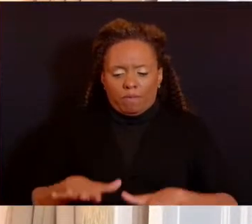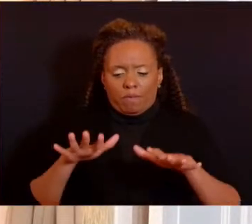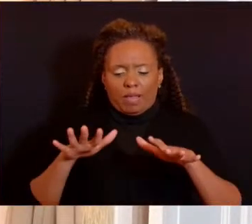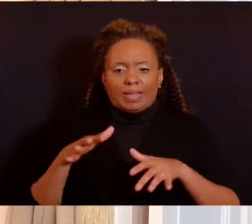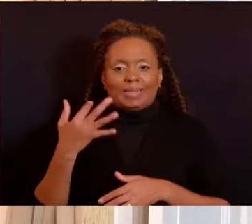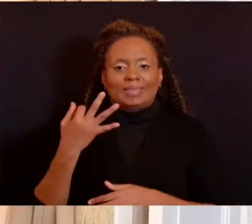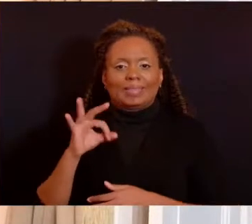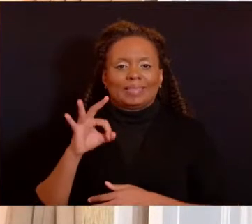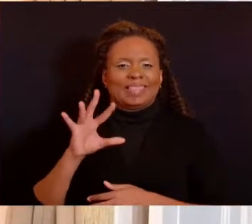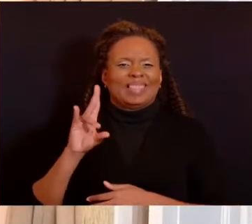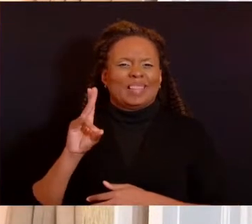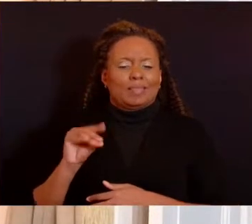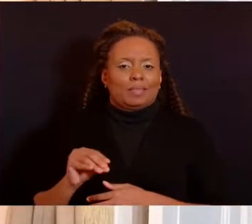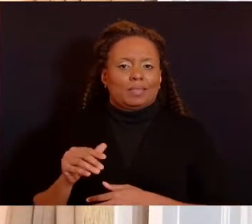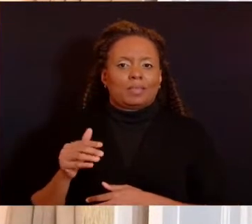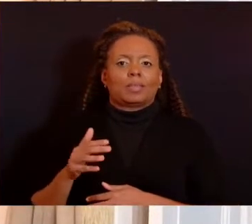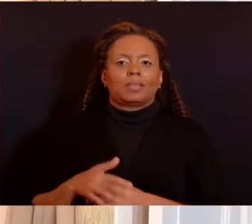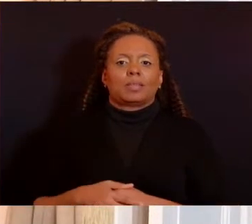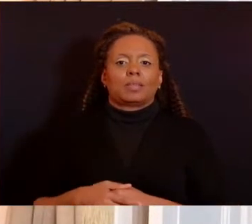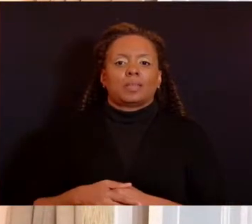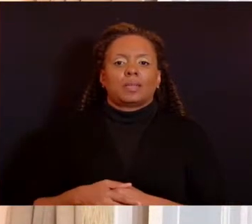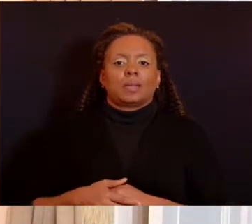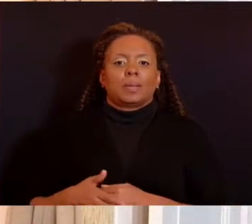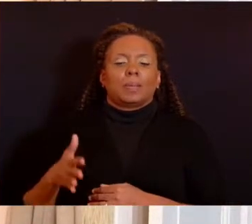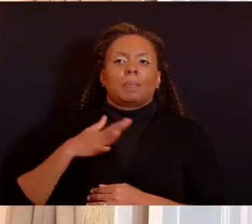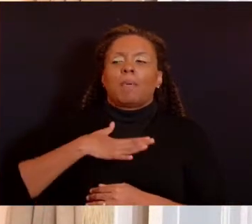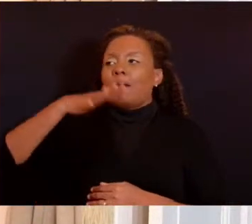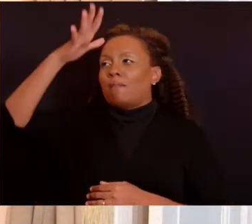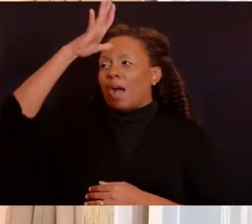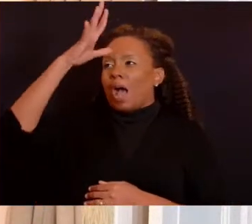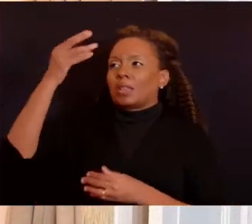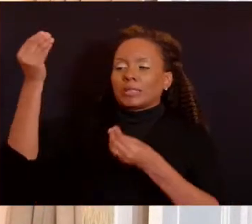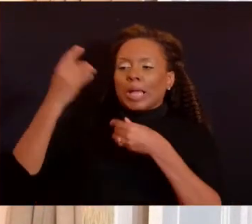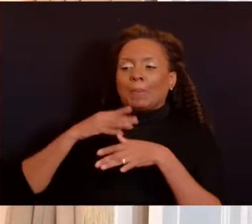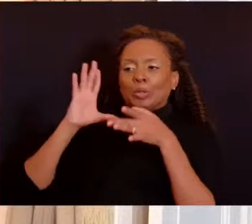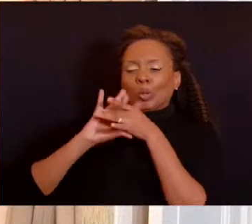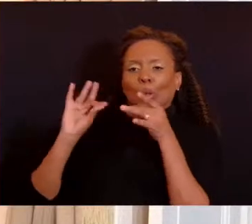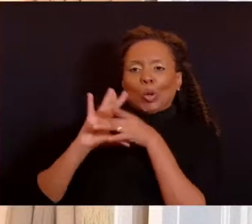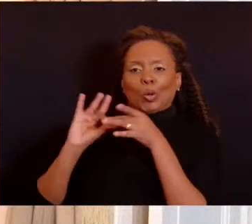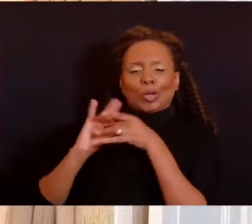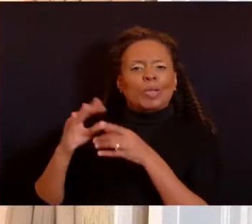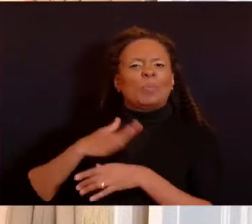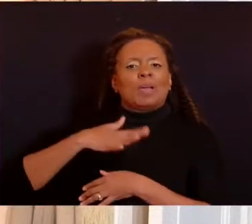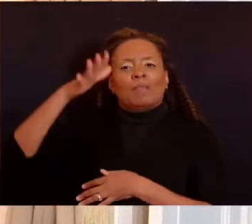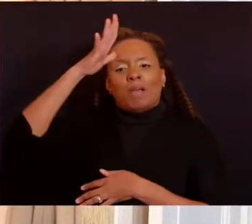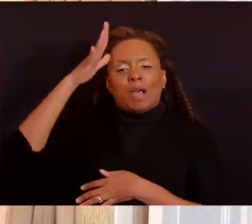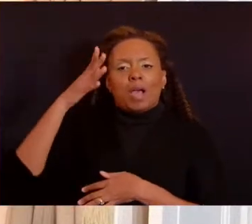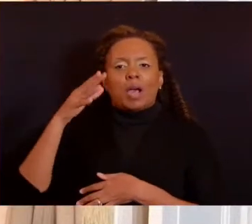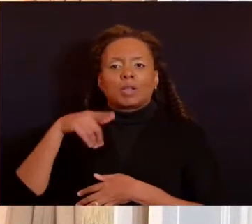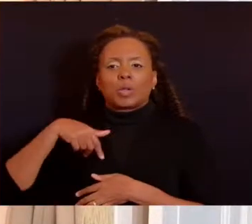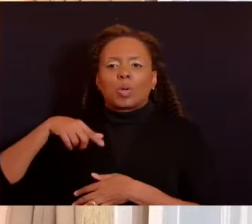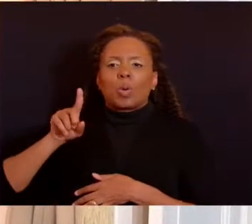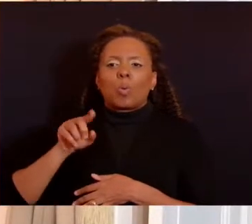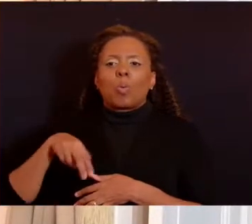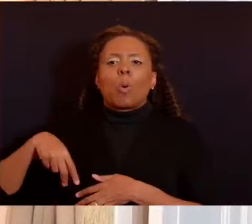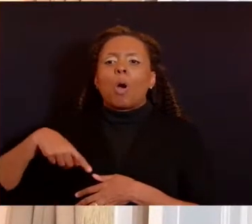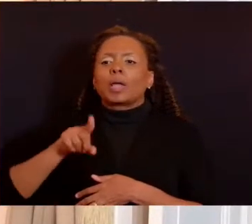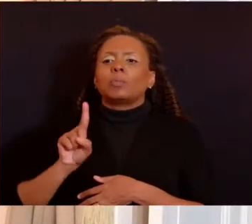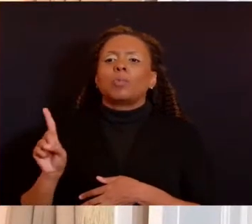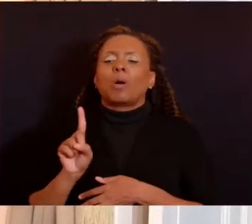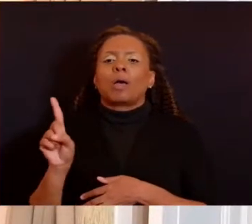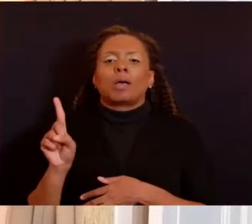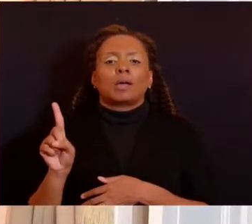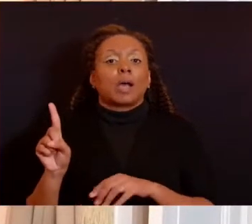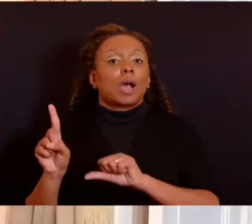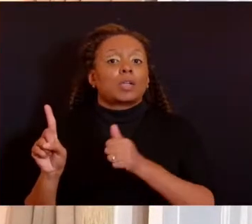my father tell this story when he was Member of Parliament, that he was walking with a chap, well known, I don't know his real name, but